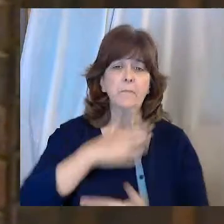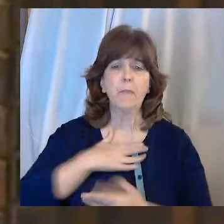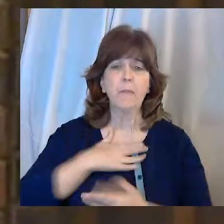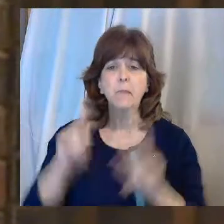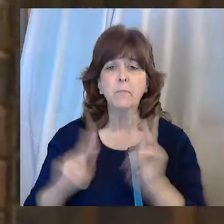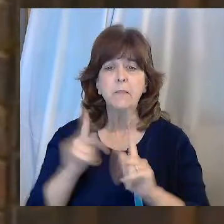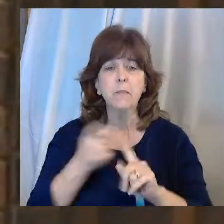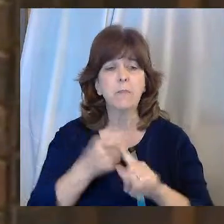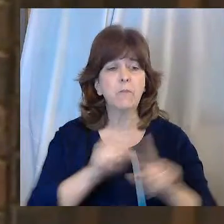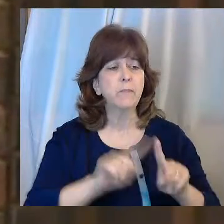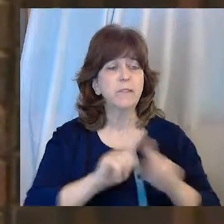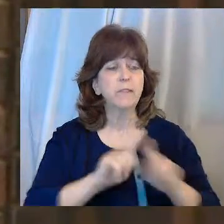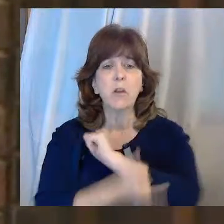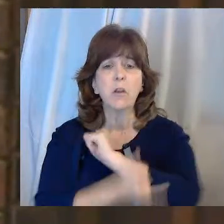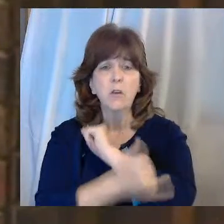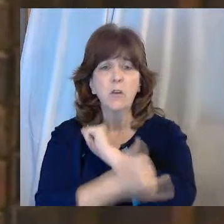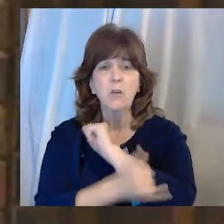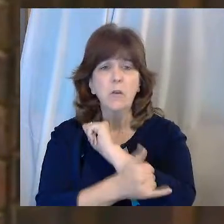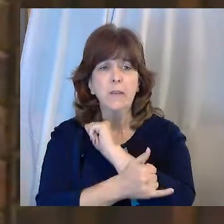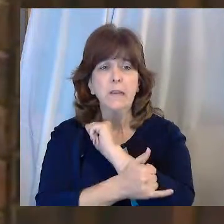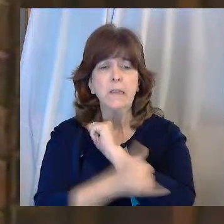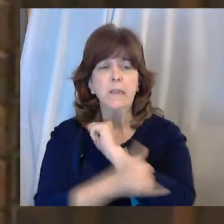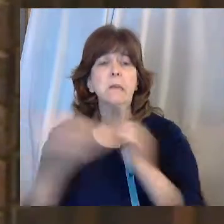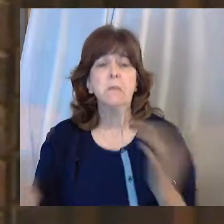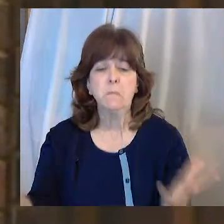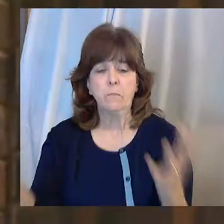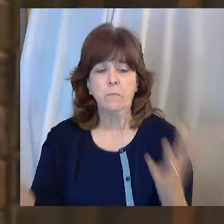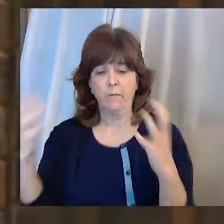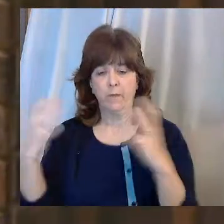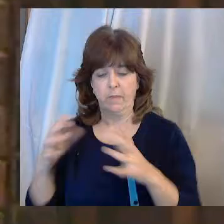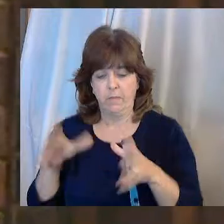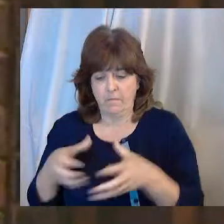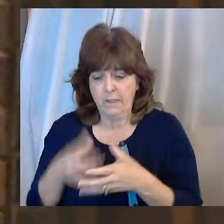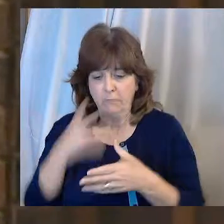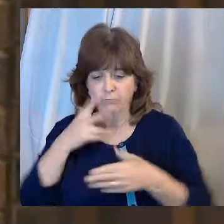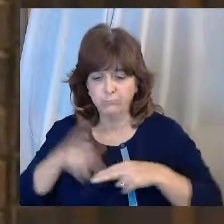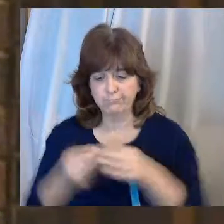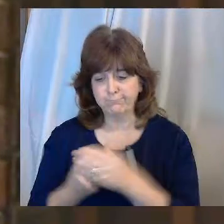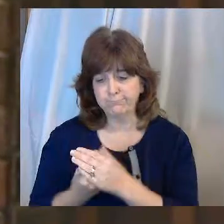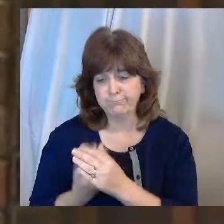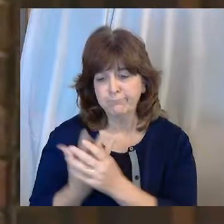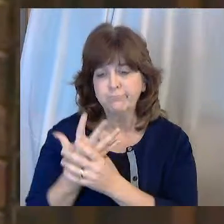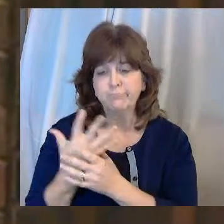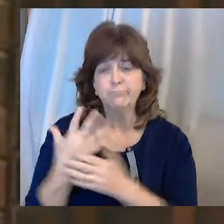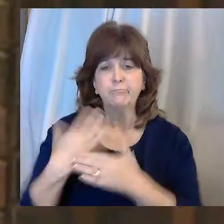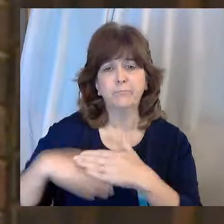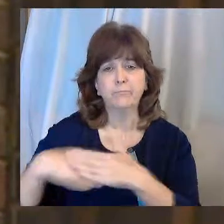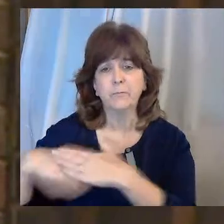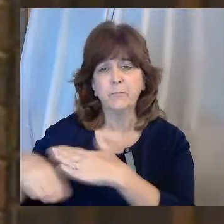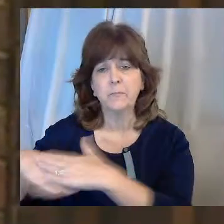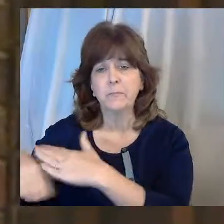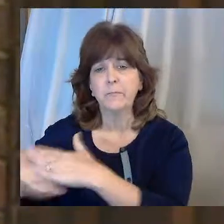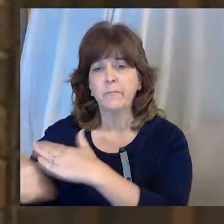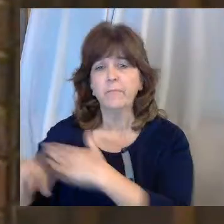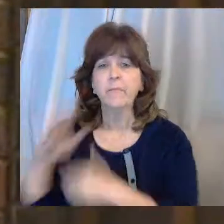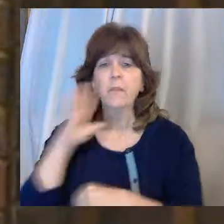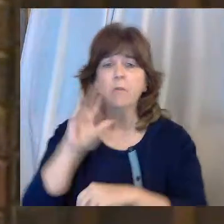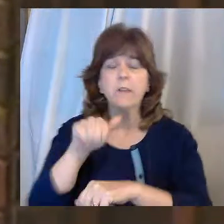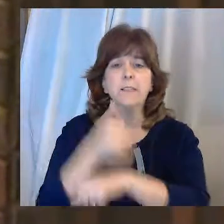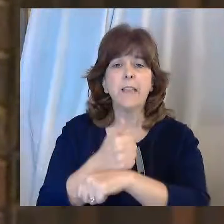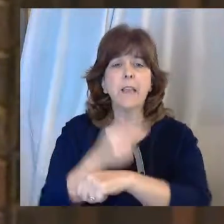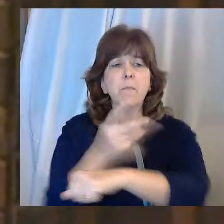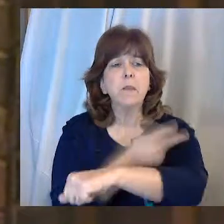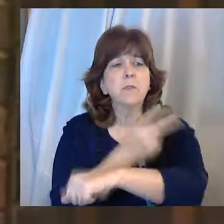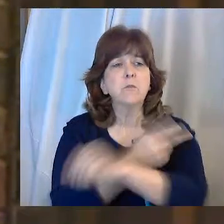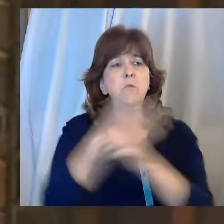I have driven them, and bring them back to their folds, and they shall be fruitful and increase. I will set up shepherds over them who will feed them, and they shall